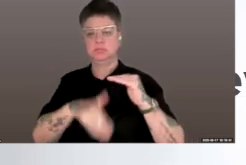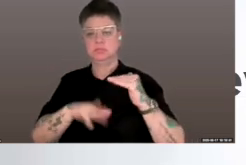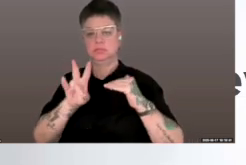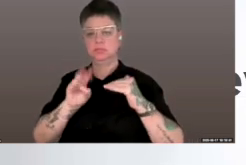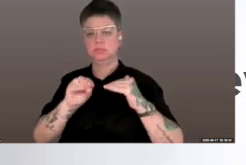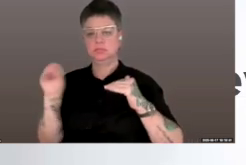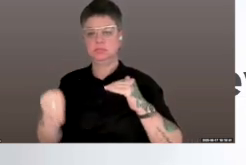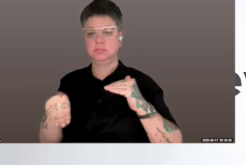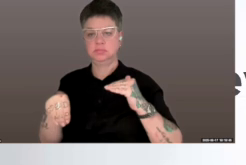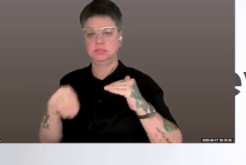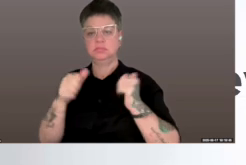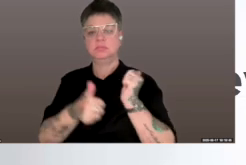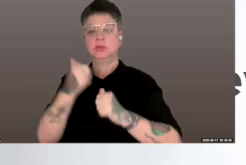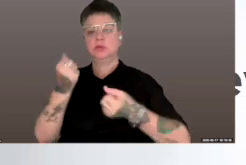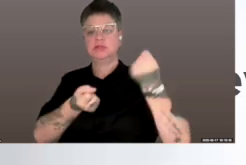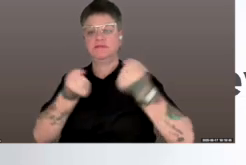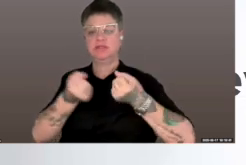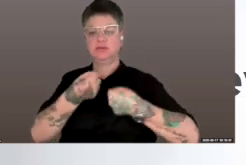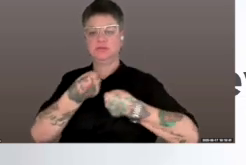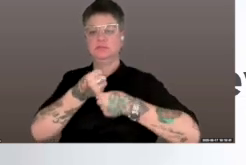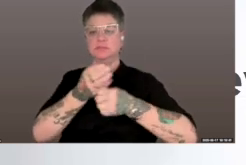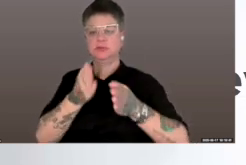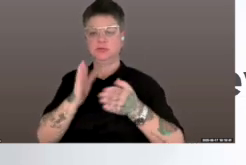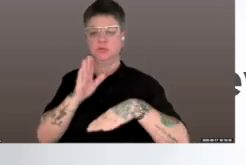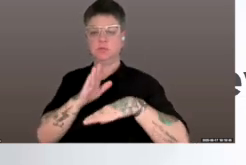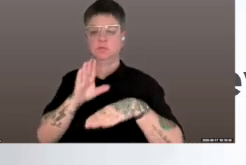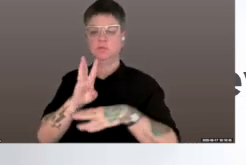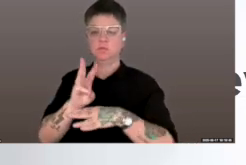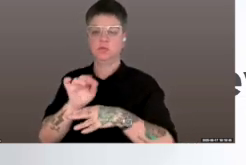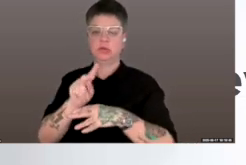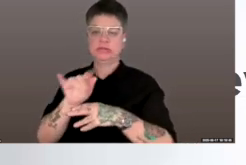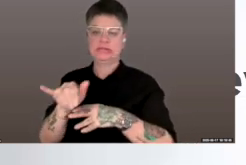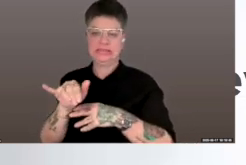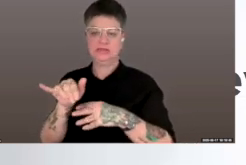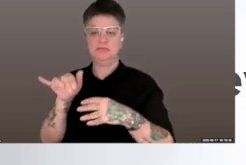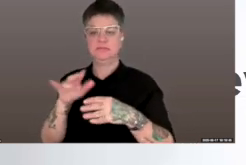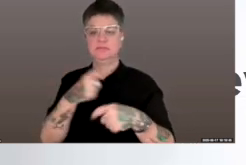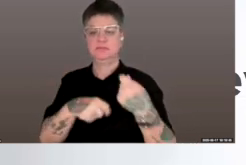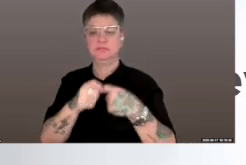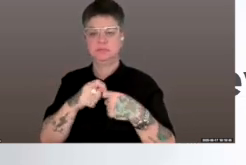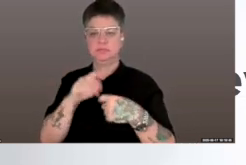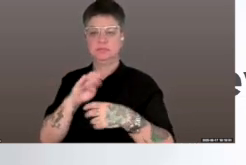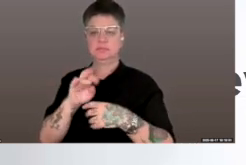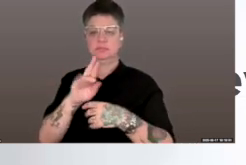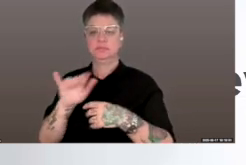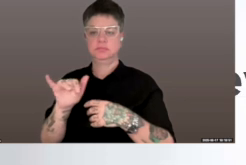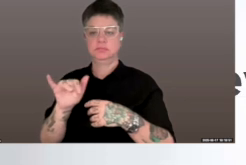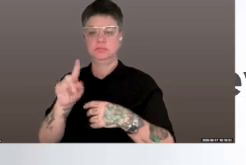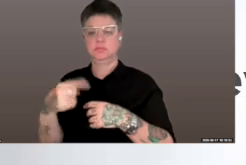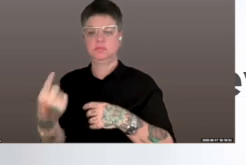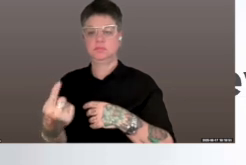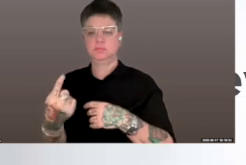implementation of the Zero Emission project may change this and set a threshold for the Zero